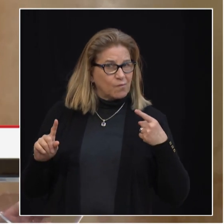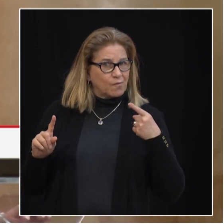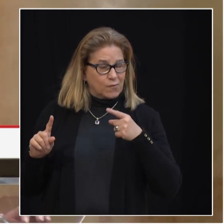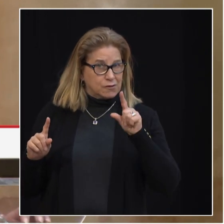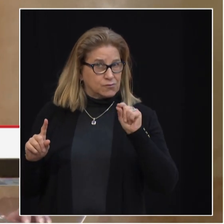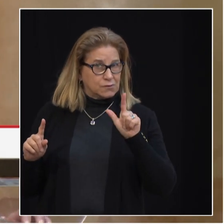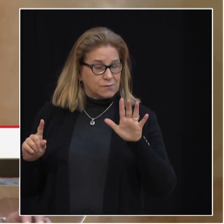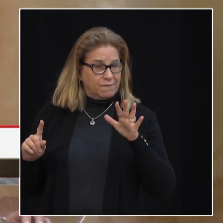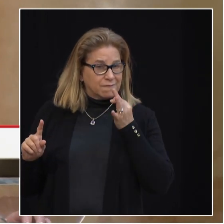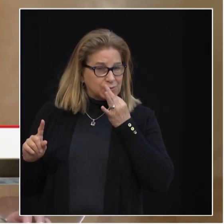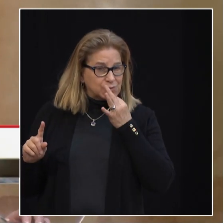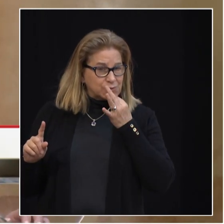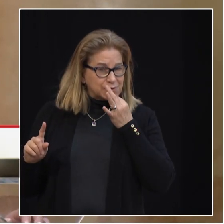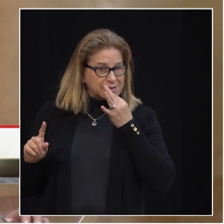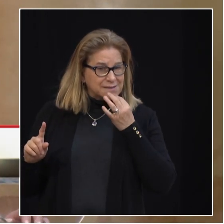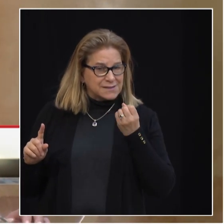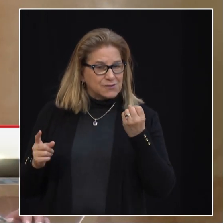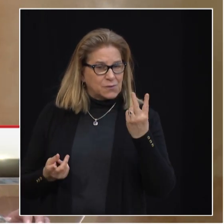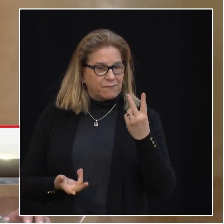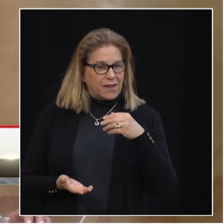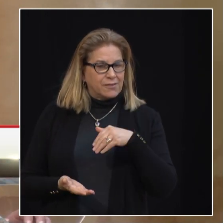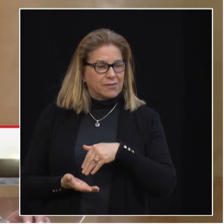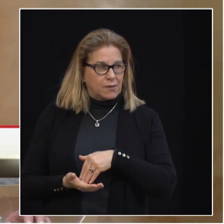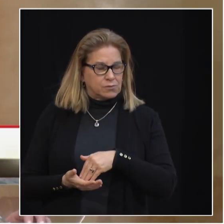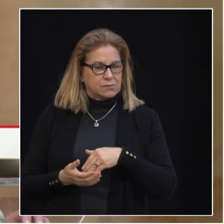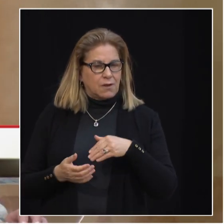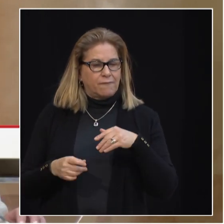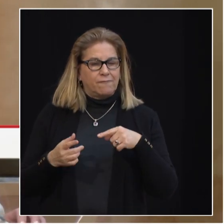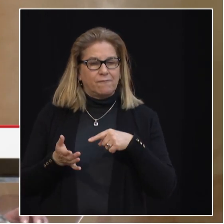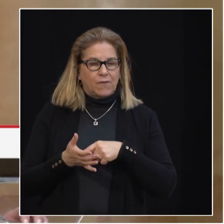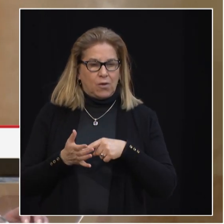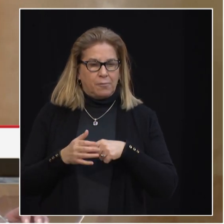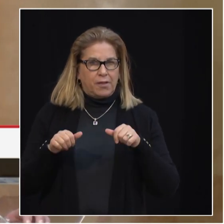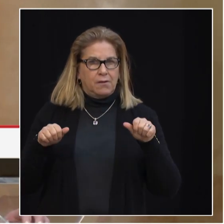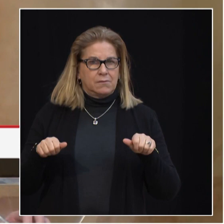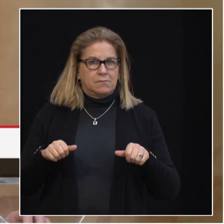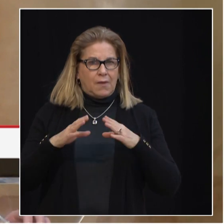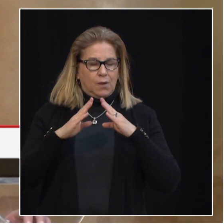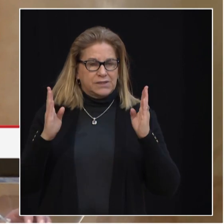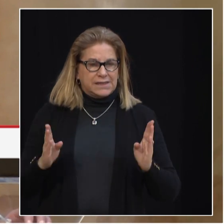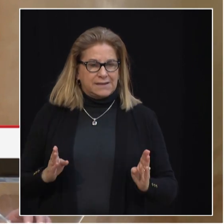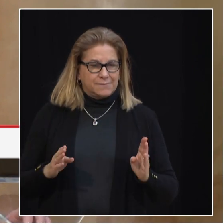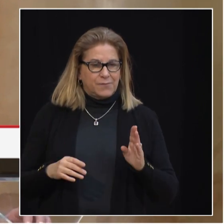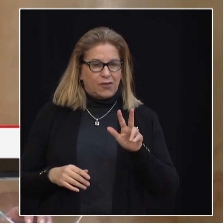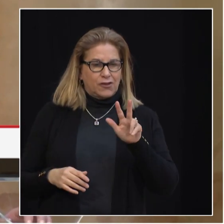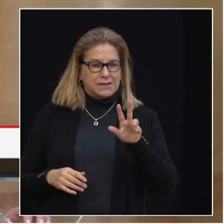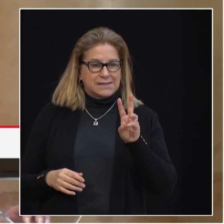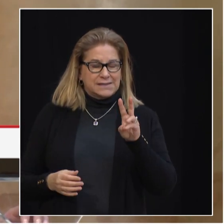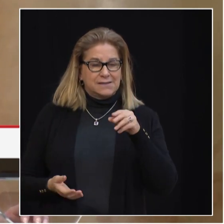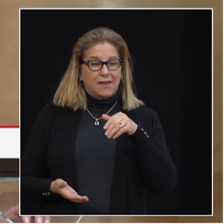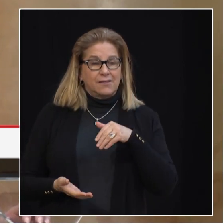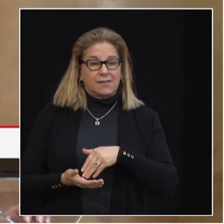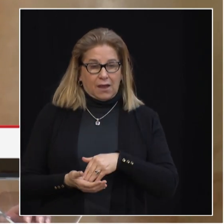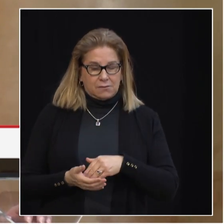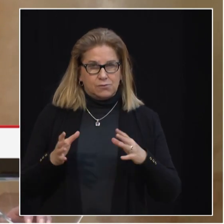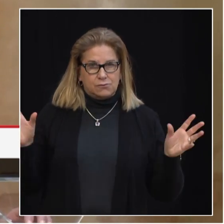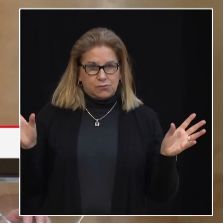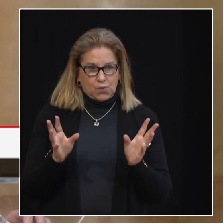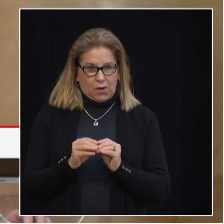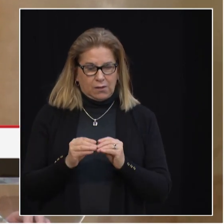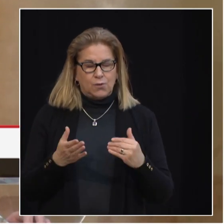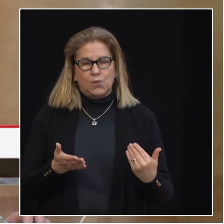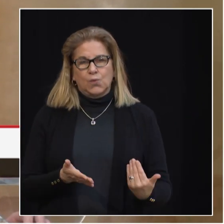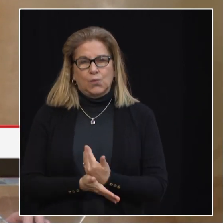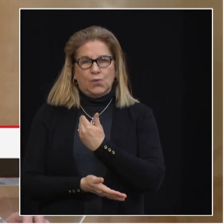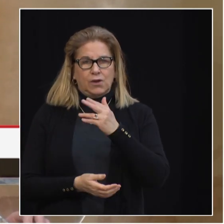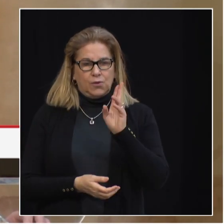12,000 affordable and 36,000 total new units. Any guesses on how far along we are percentage-wise towards